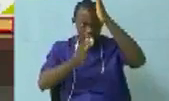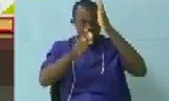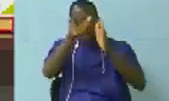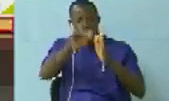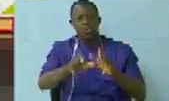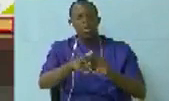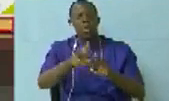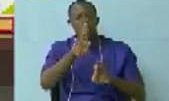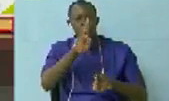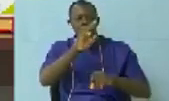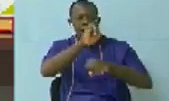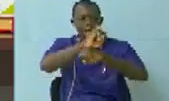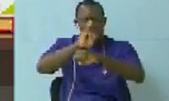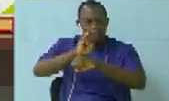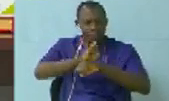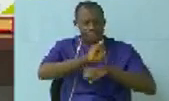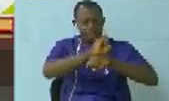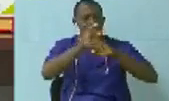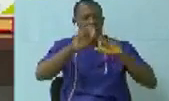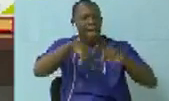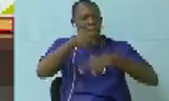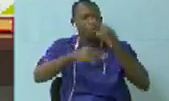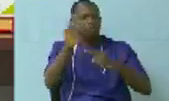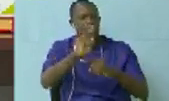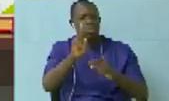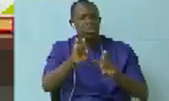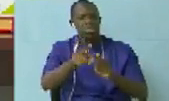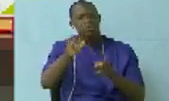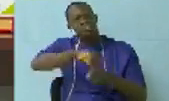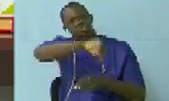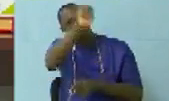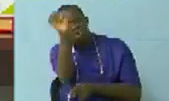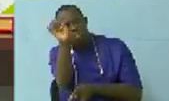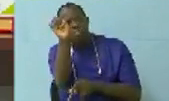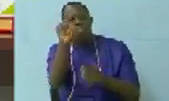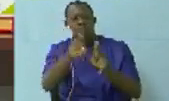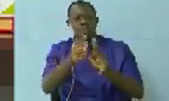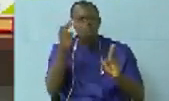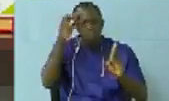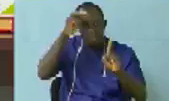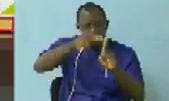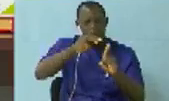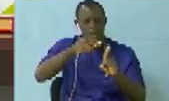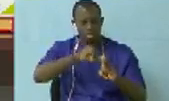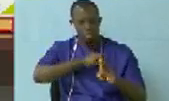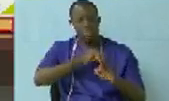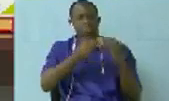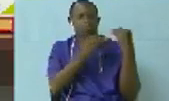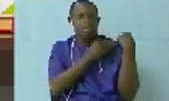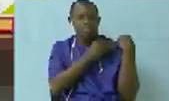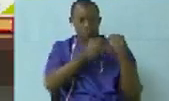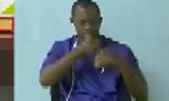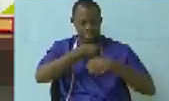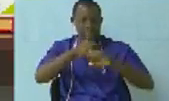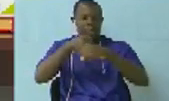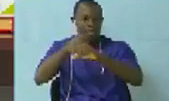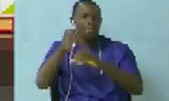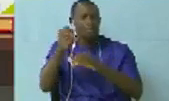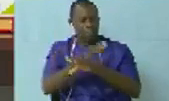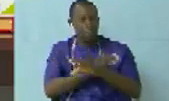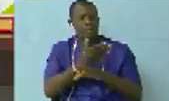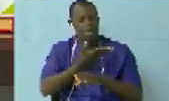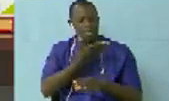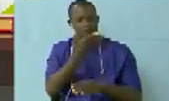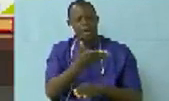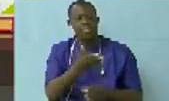for overseas missions. Ntelefonanka o sojero jama karandi men yalon ko